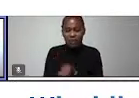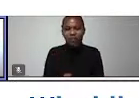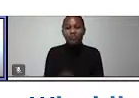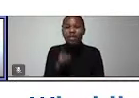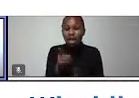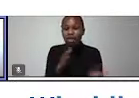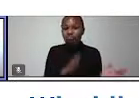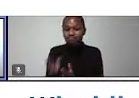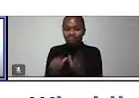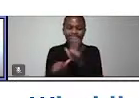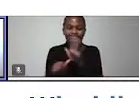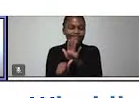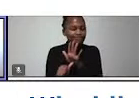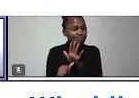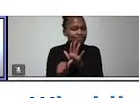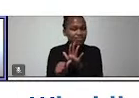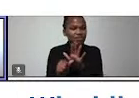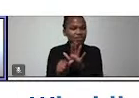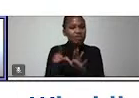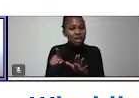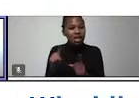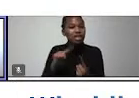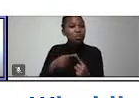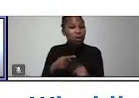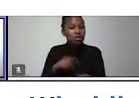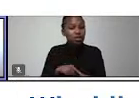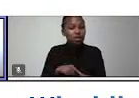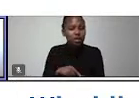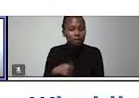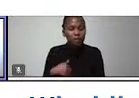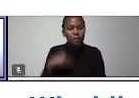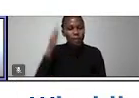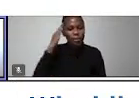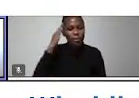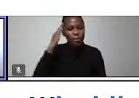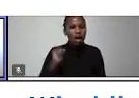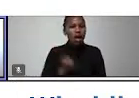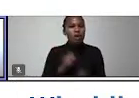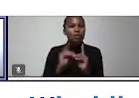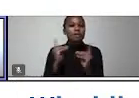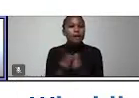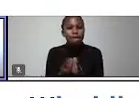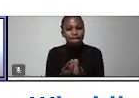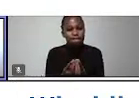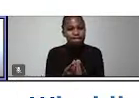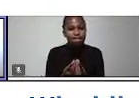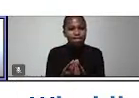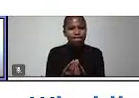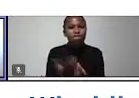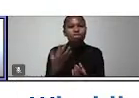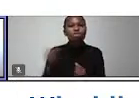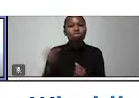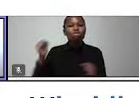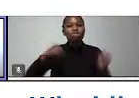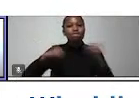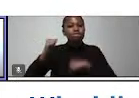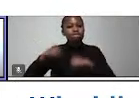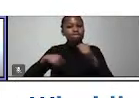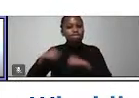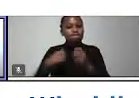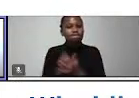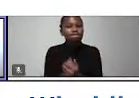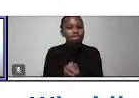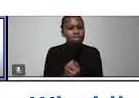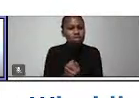very important at this point in time. I also know that our department also has got an agreement